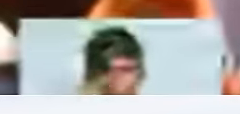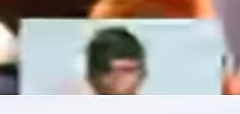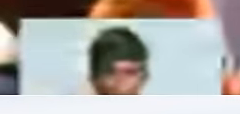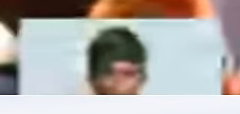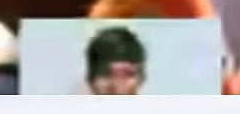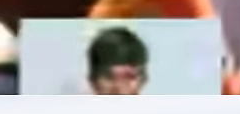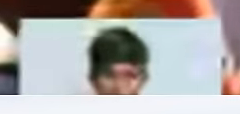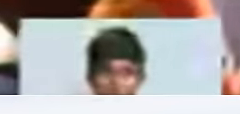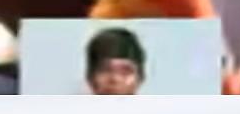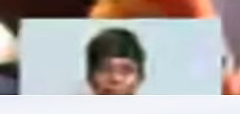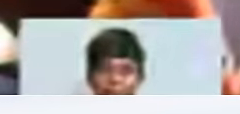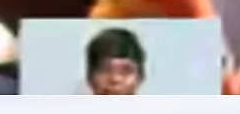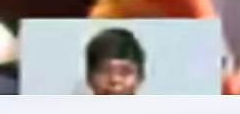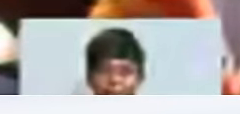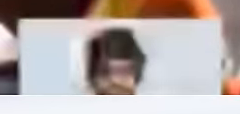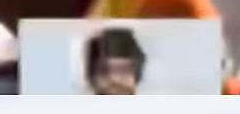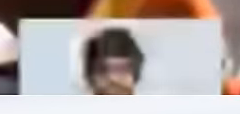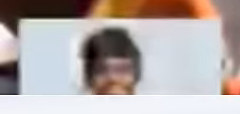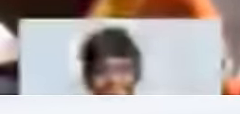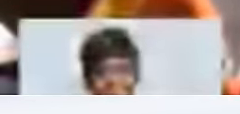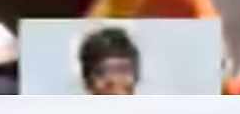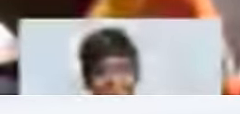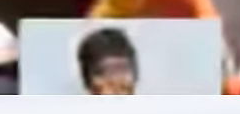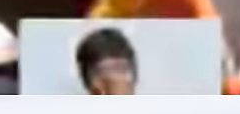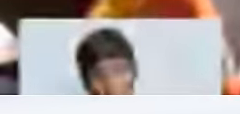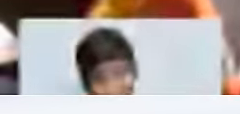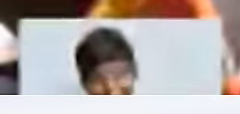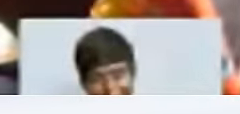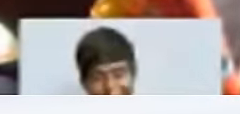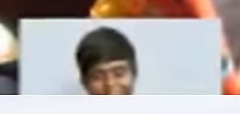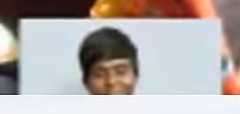To always be good to each other